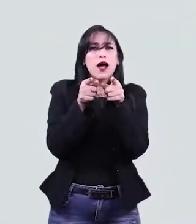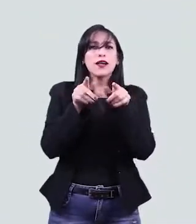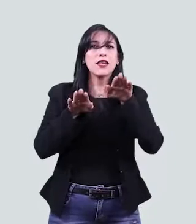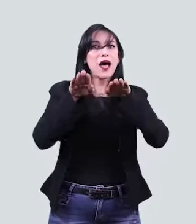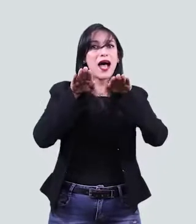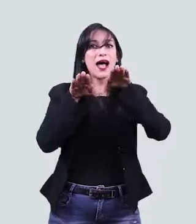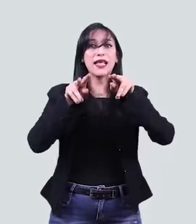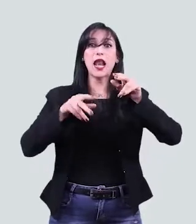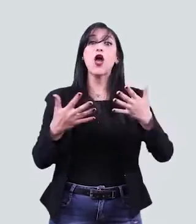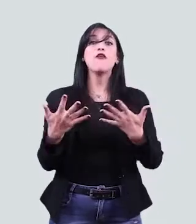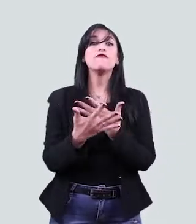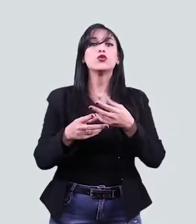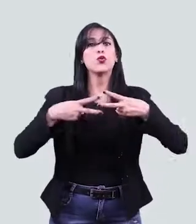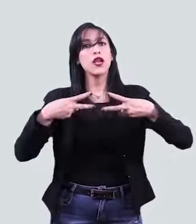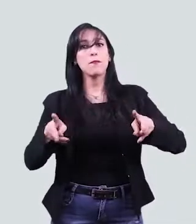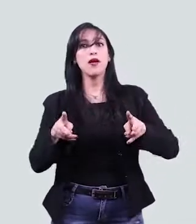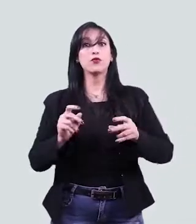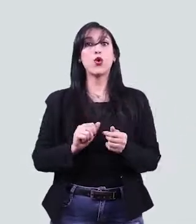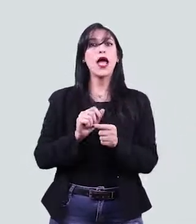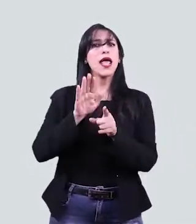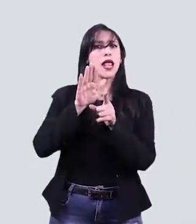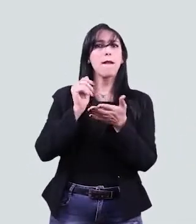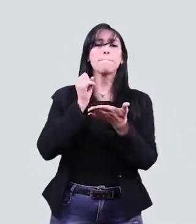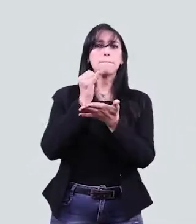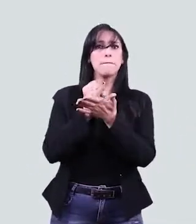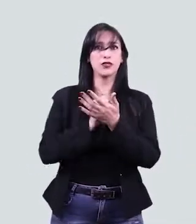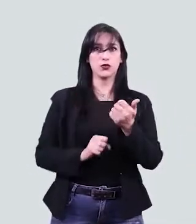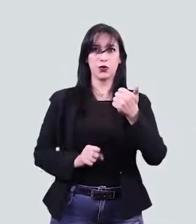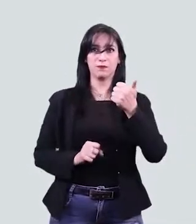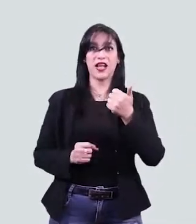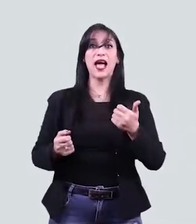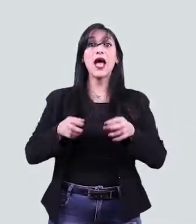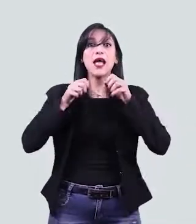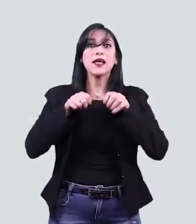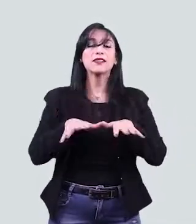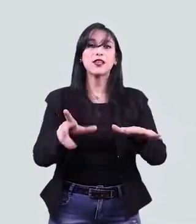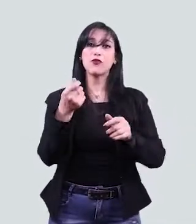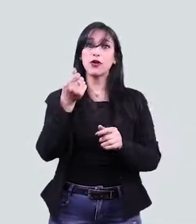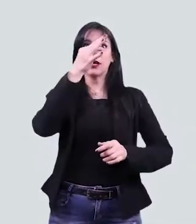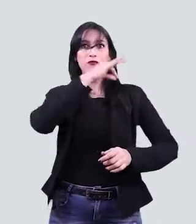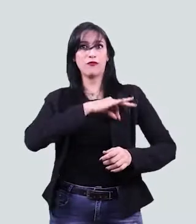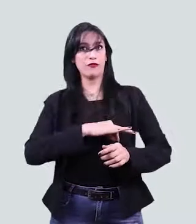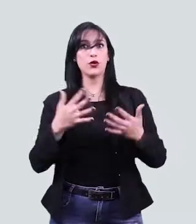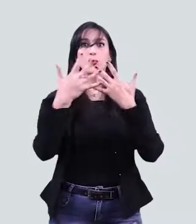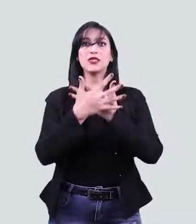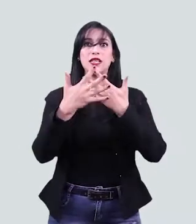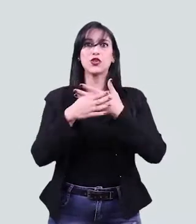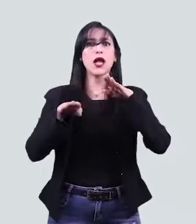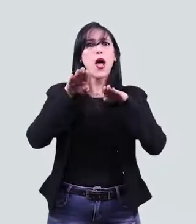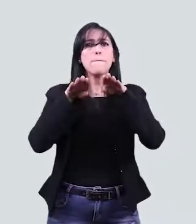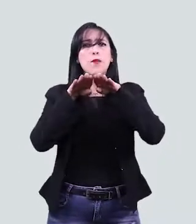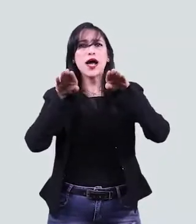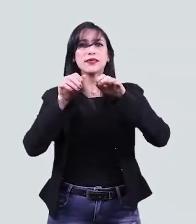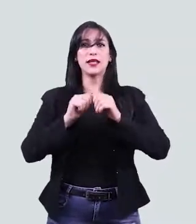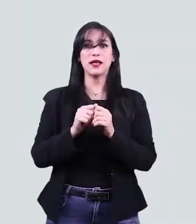open market based on many factors such as future cash flows, growth rates, profit margins, and risk factors,